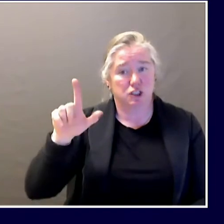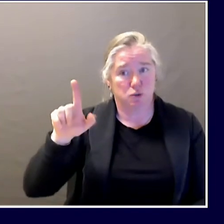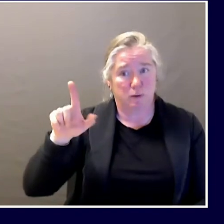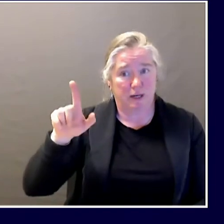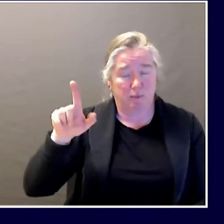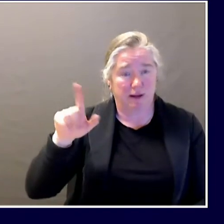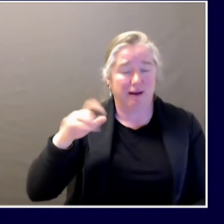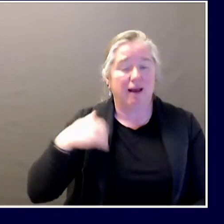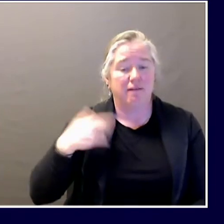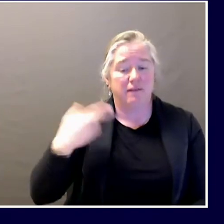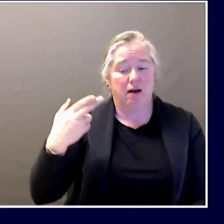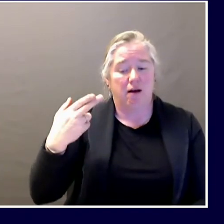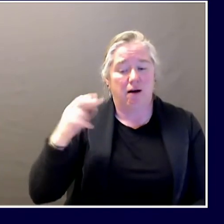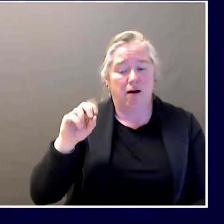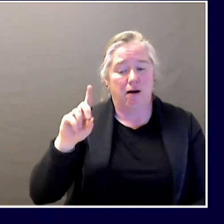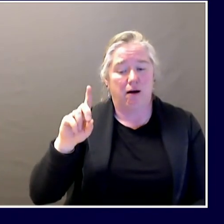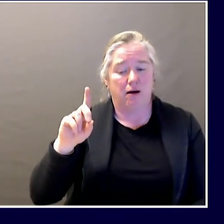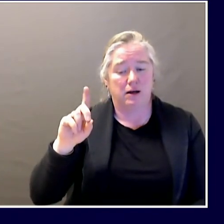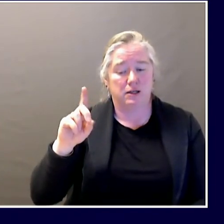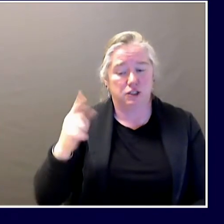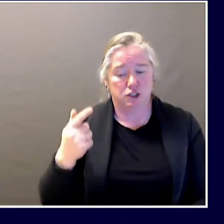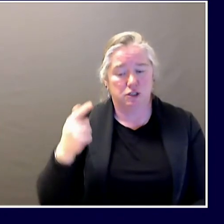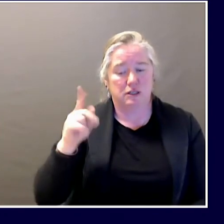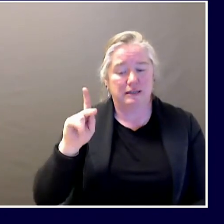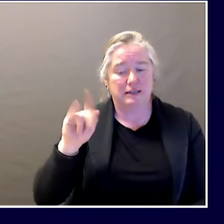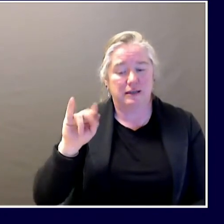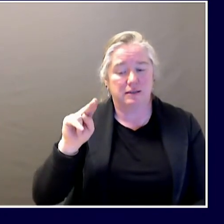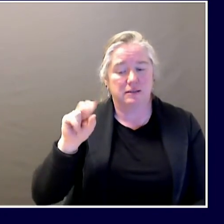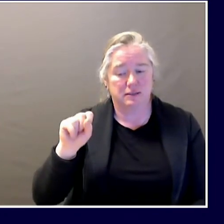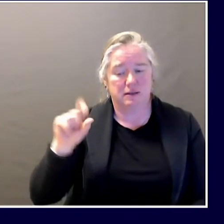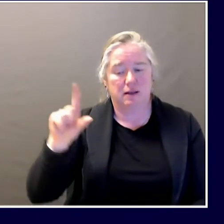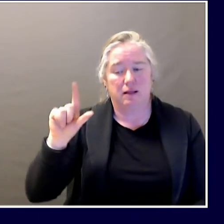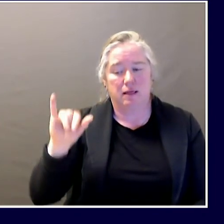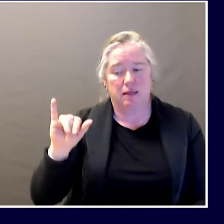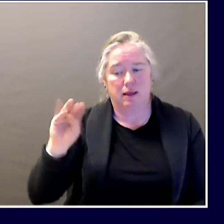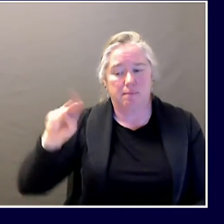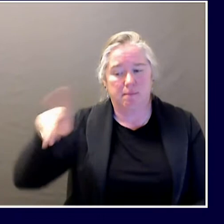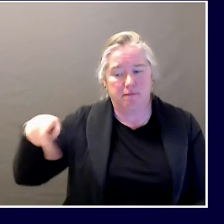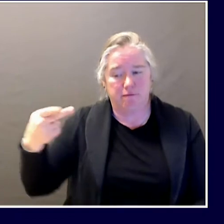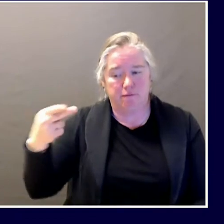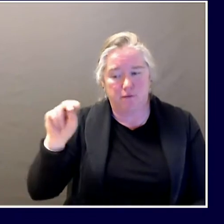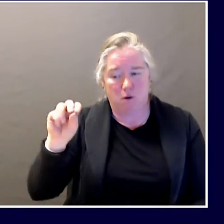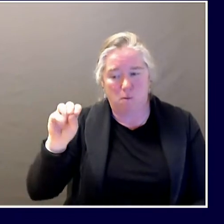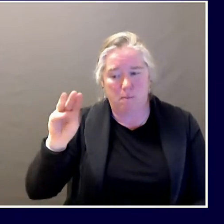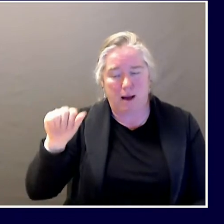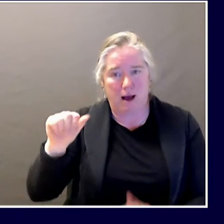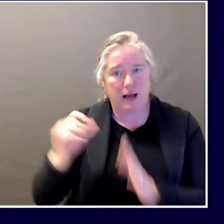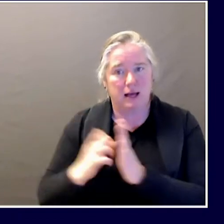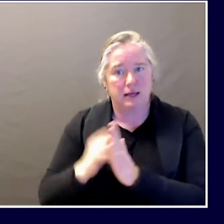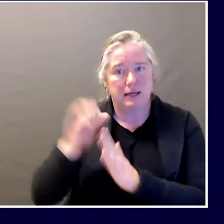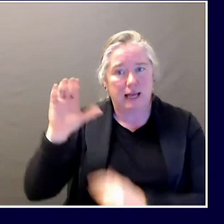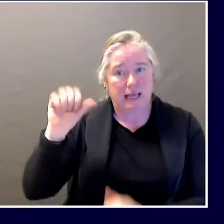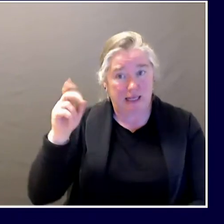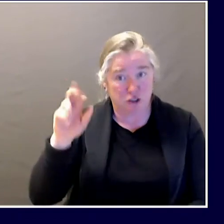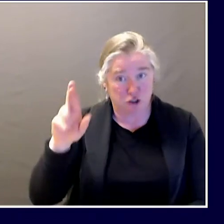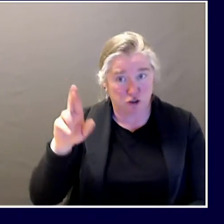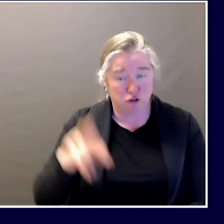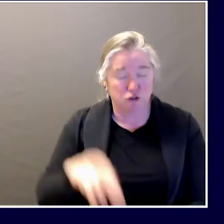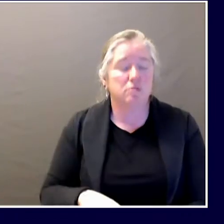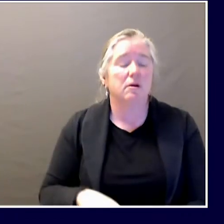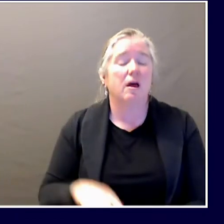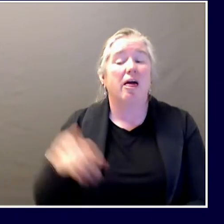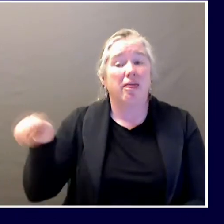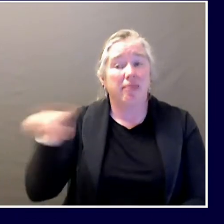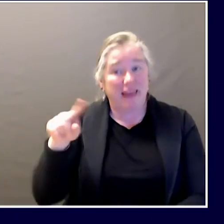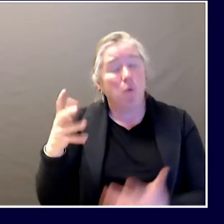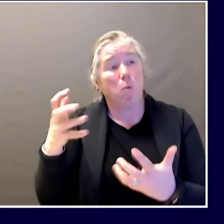Hodgkin's lymphoma, and they're very concerned about getting her a vaccine. She's also concerned about